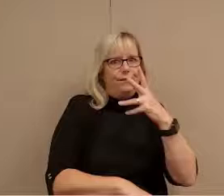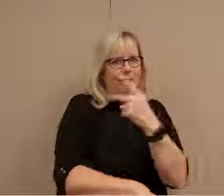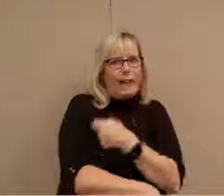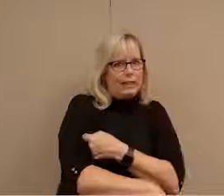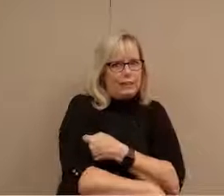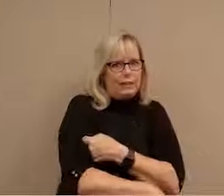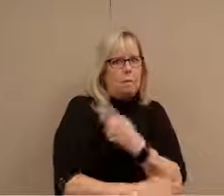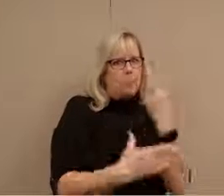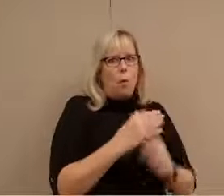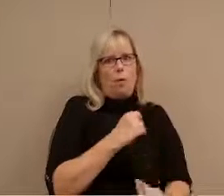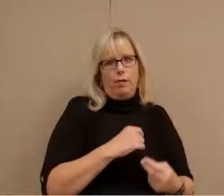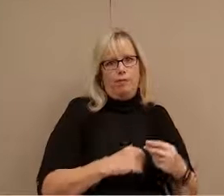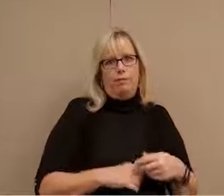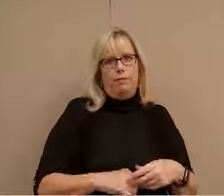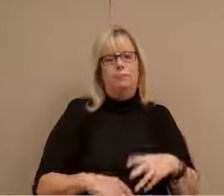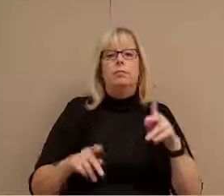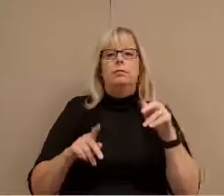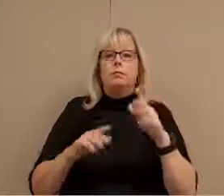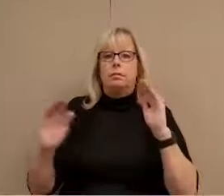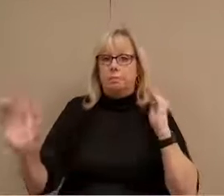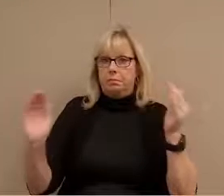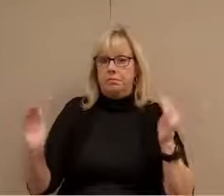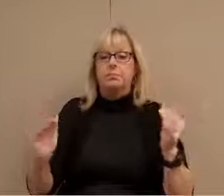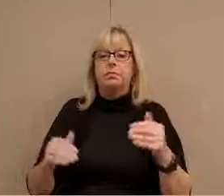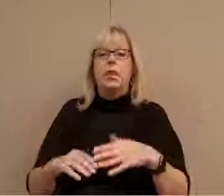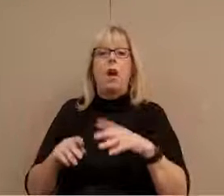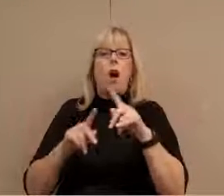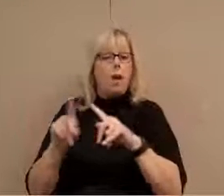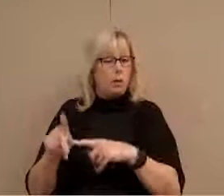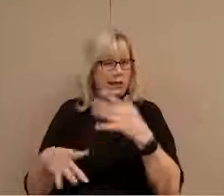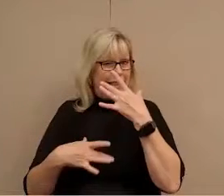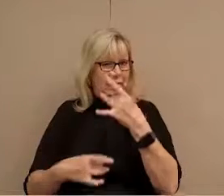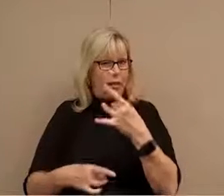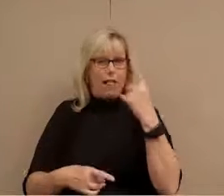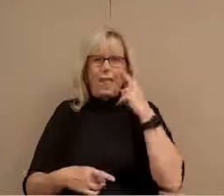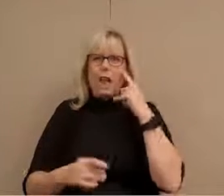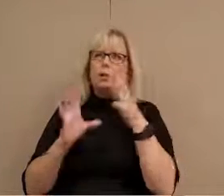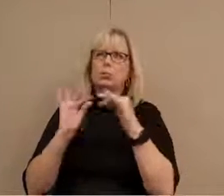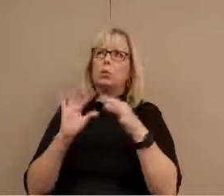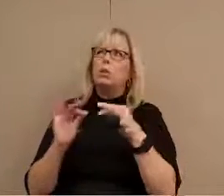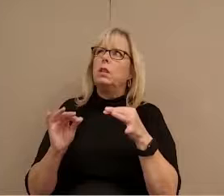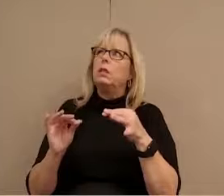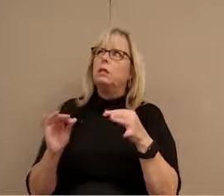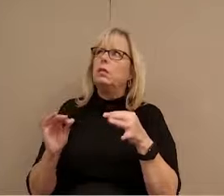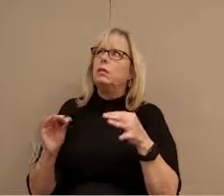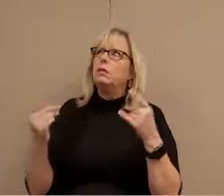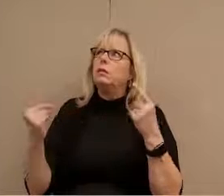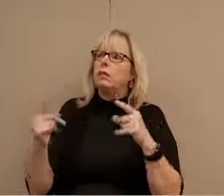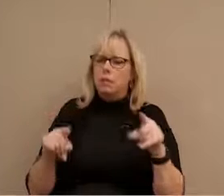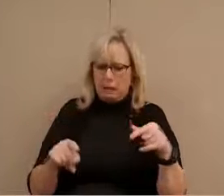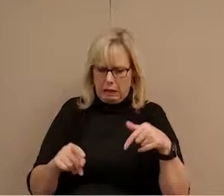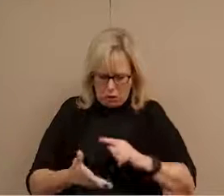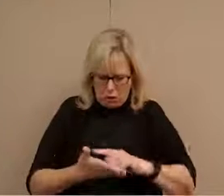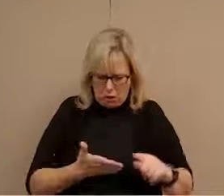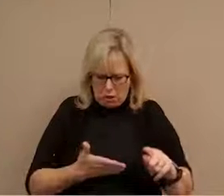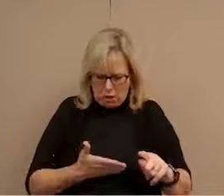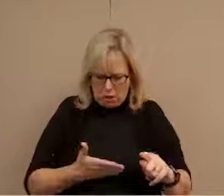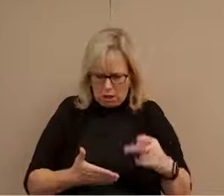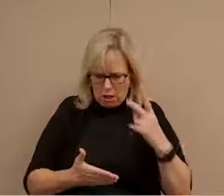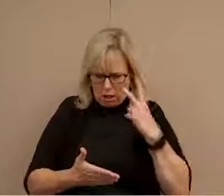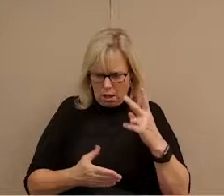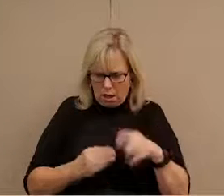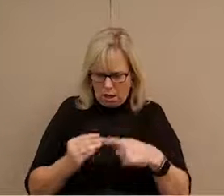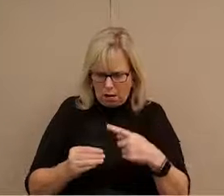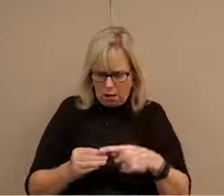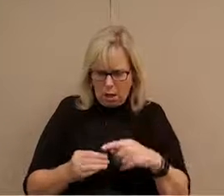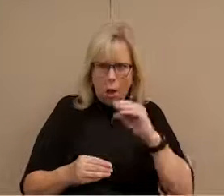unvaccinated overwhelmingly. Also, what's interesting, and I think the story that came out with this week, I saw about